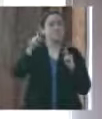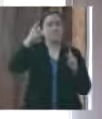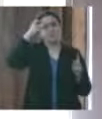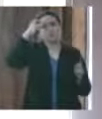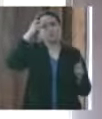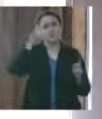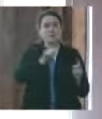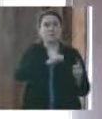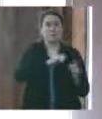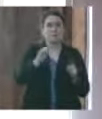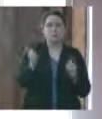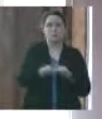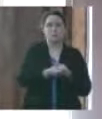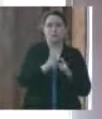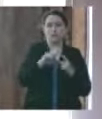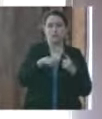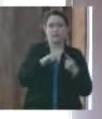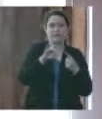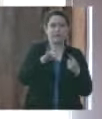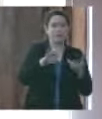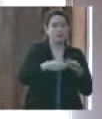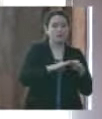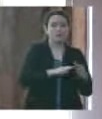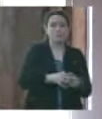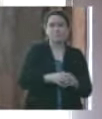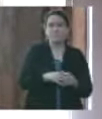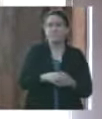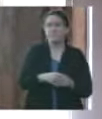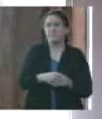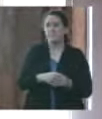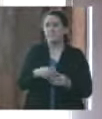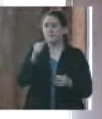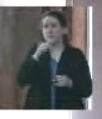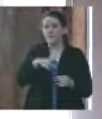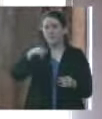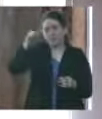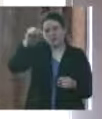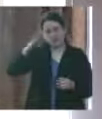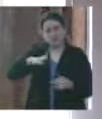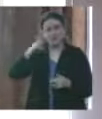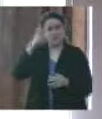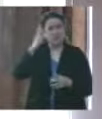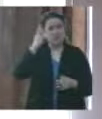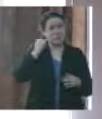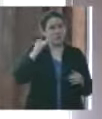community. Ladies and gentlemen, I end with this story because it takes us away from the